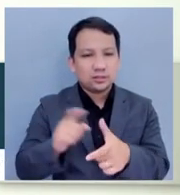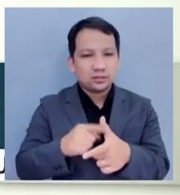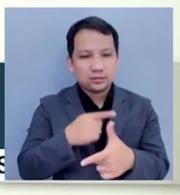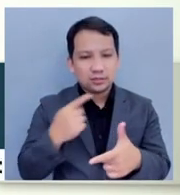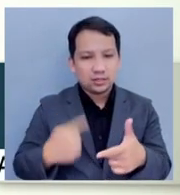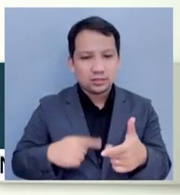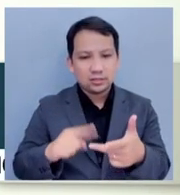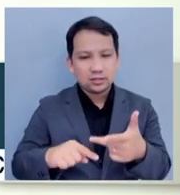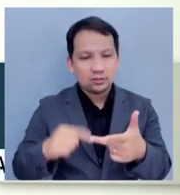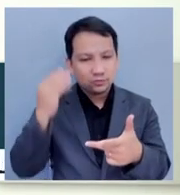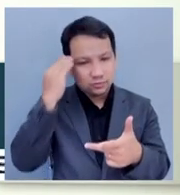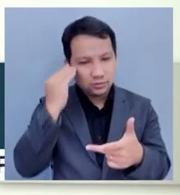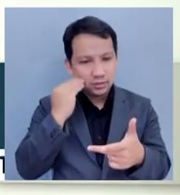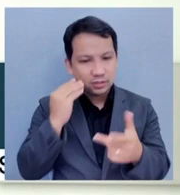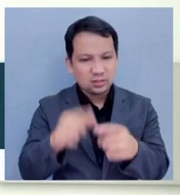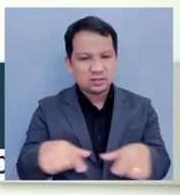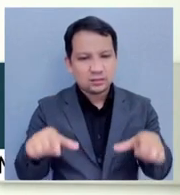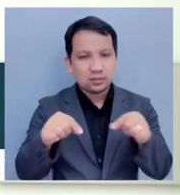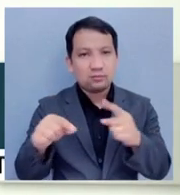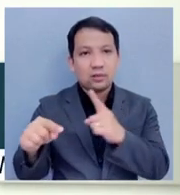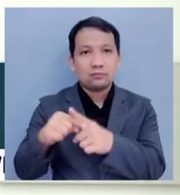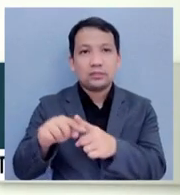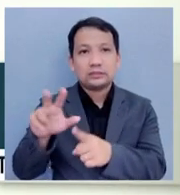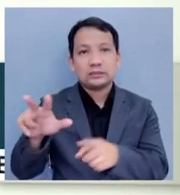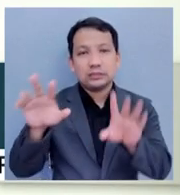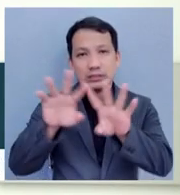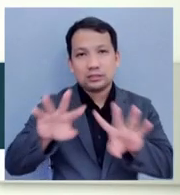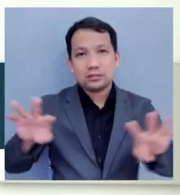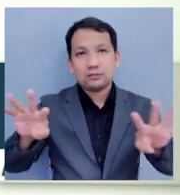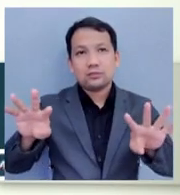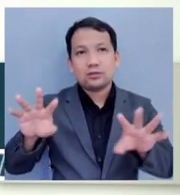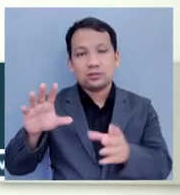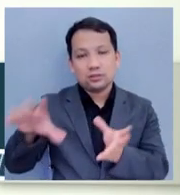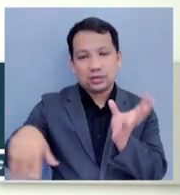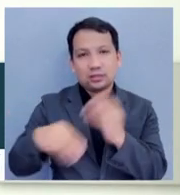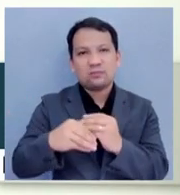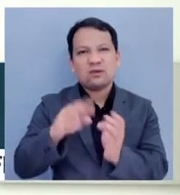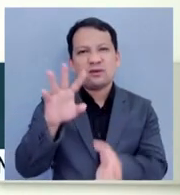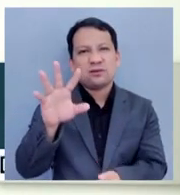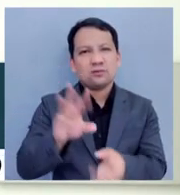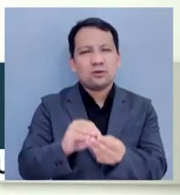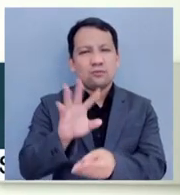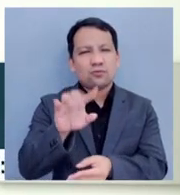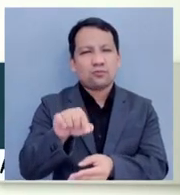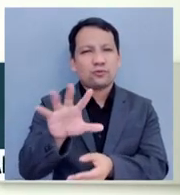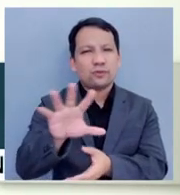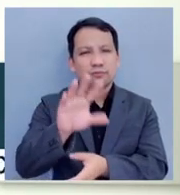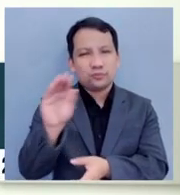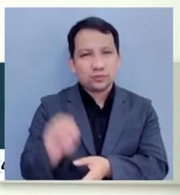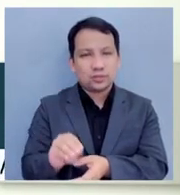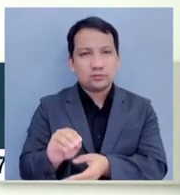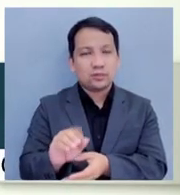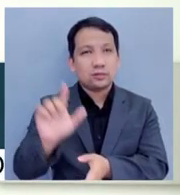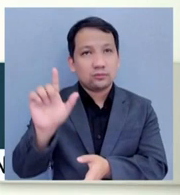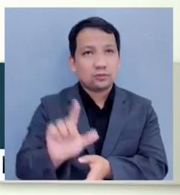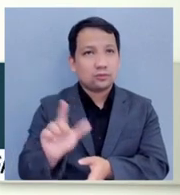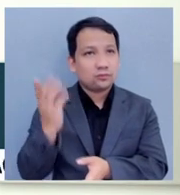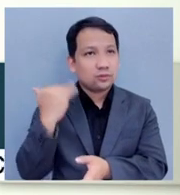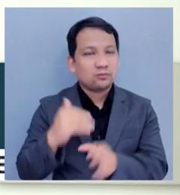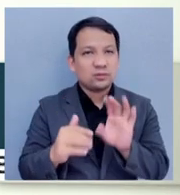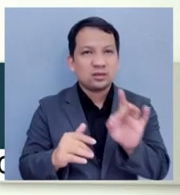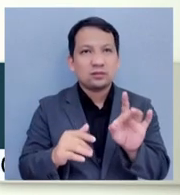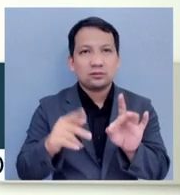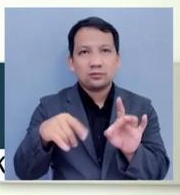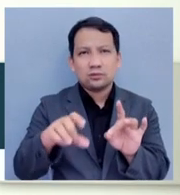Japan. Without the Plus 3, ASEAN is expected to grow by 4.5%, which is slightly lower than the April estimate